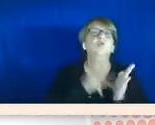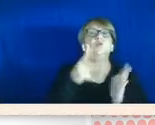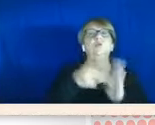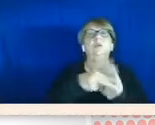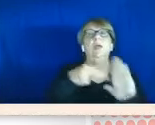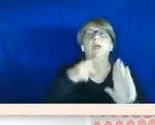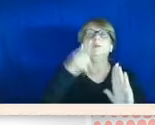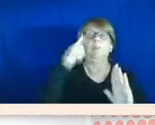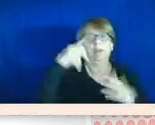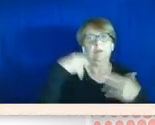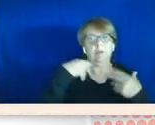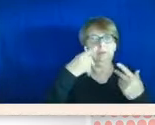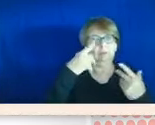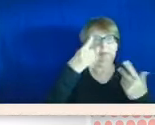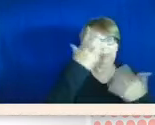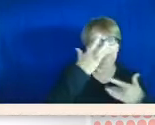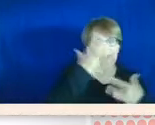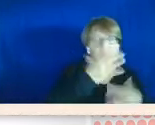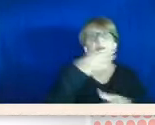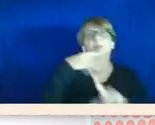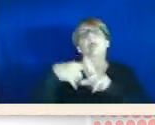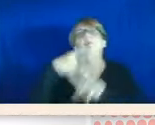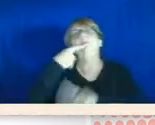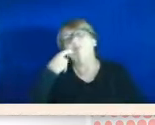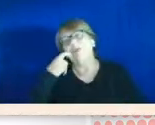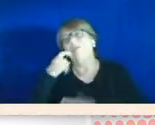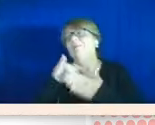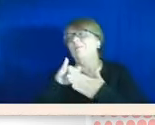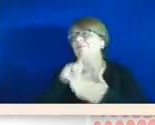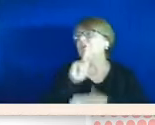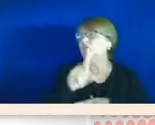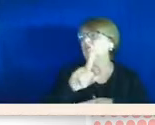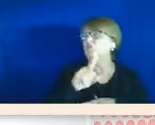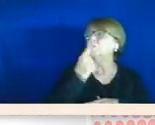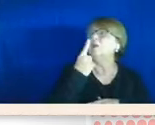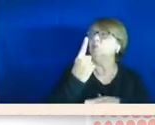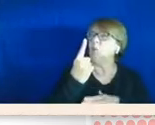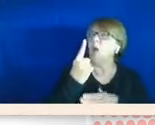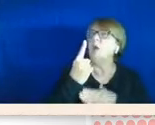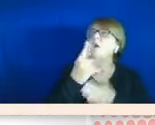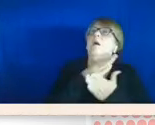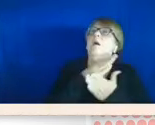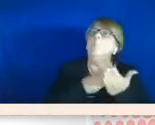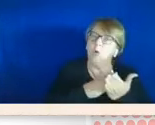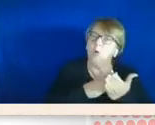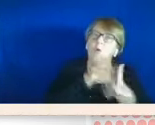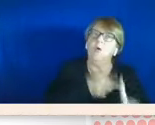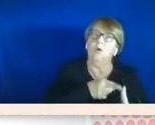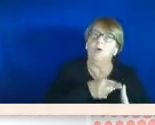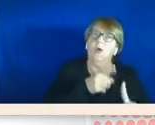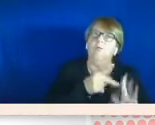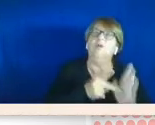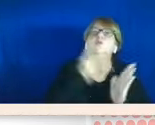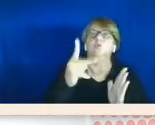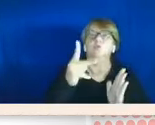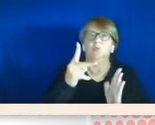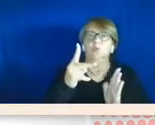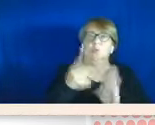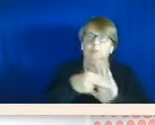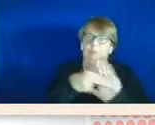substance abuse, and that is true. That is one particular facet of a dual diagnosis. However,